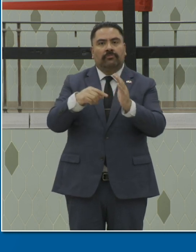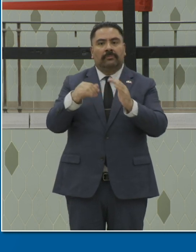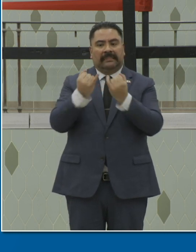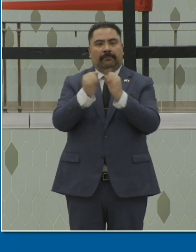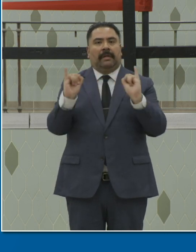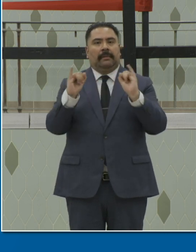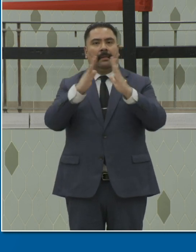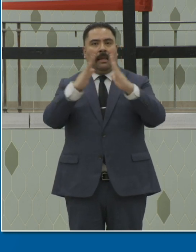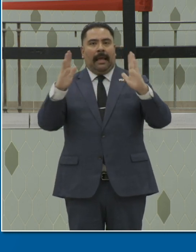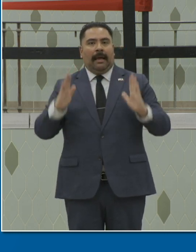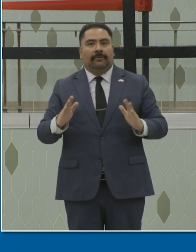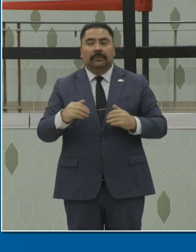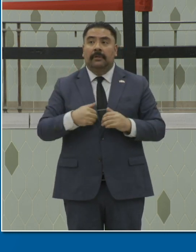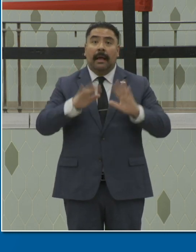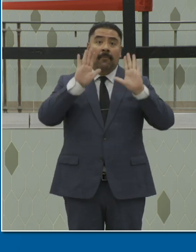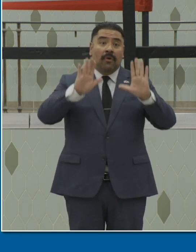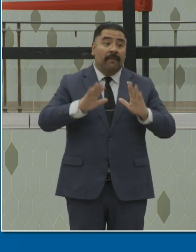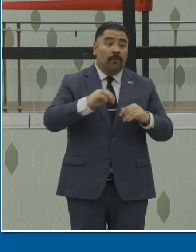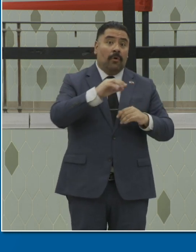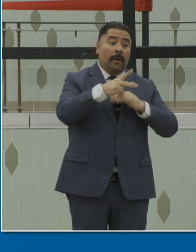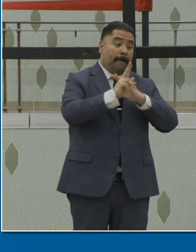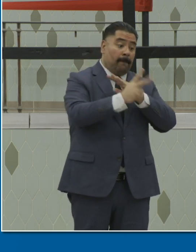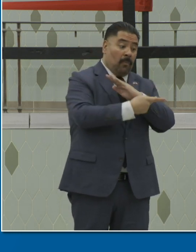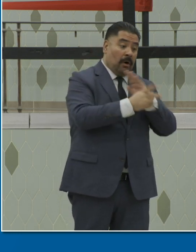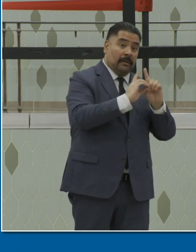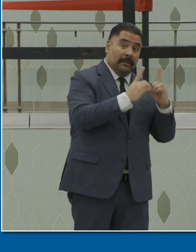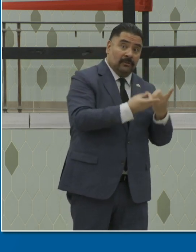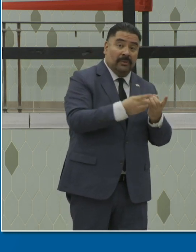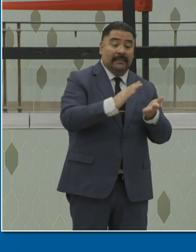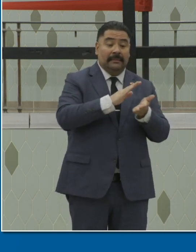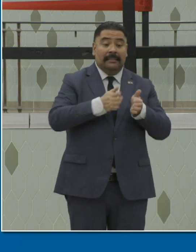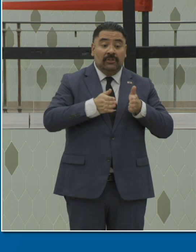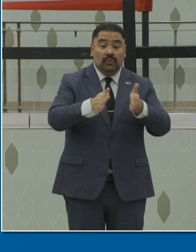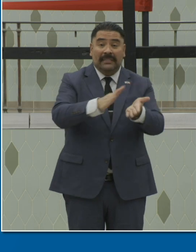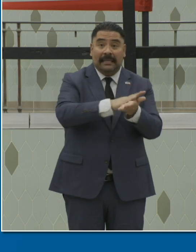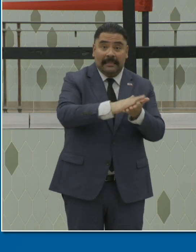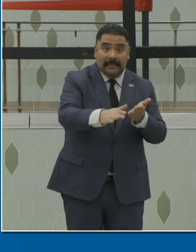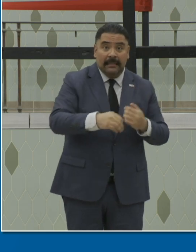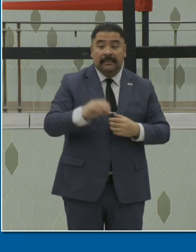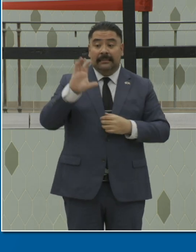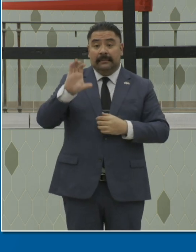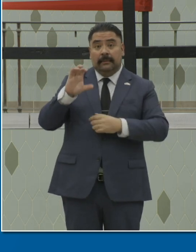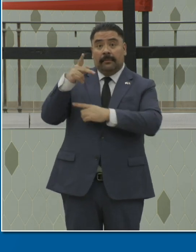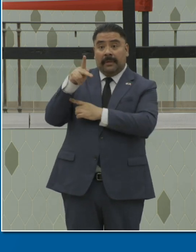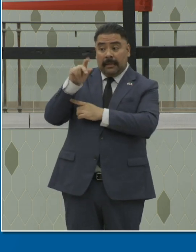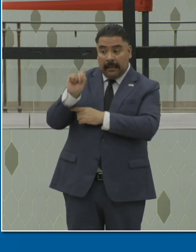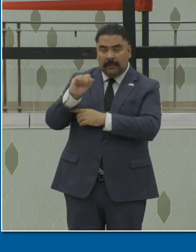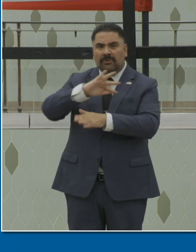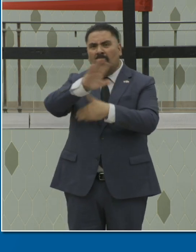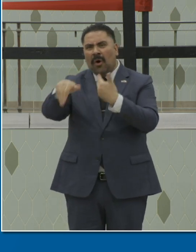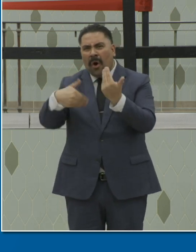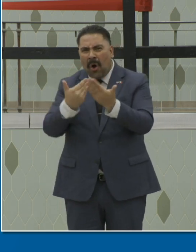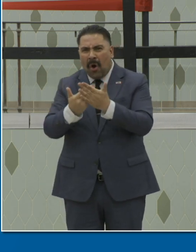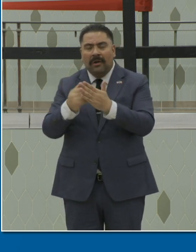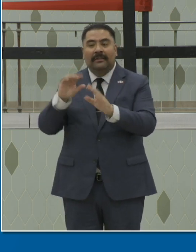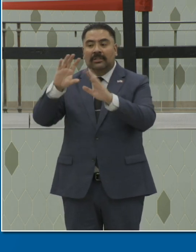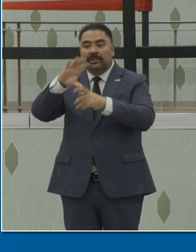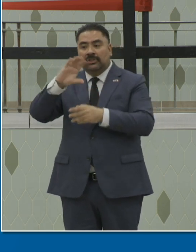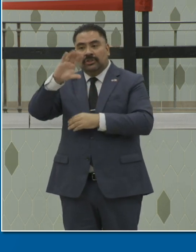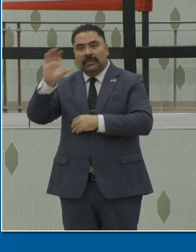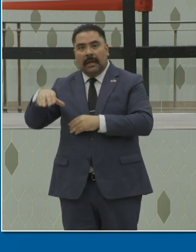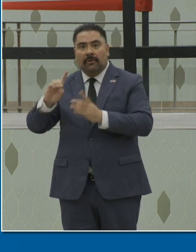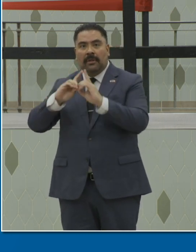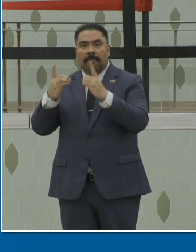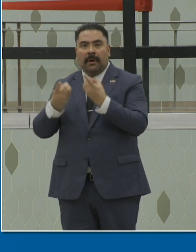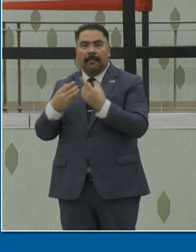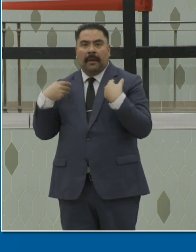that between the Park District, Streets and Sanitation, our Chicago Public Schools, all of these, the Chicago Department of